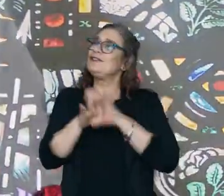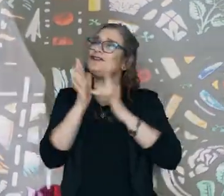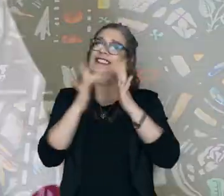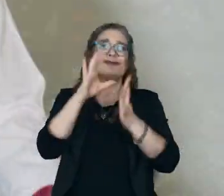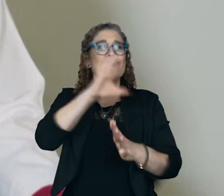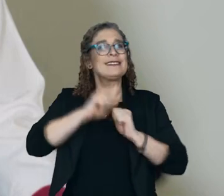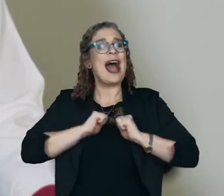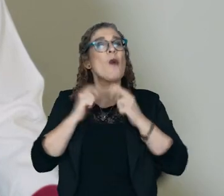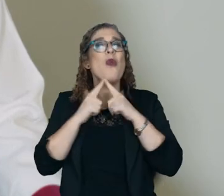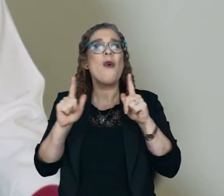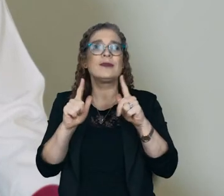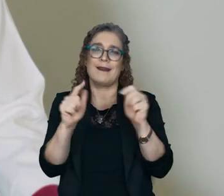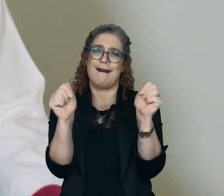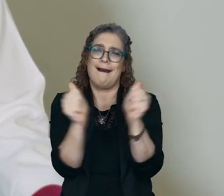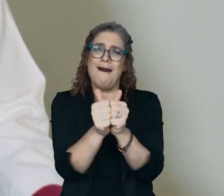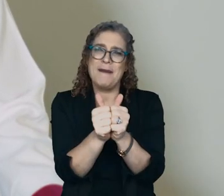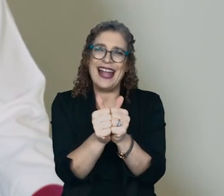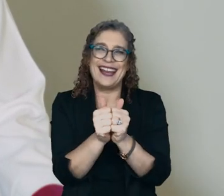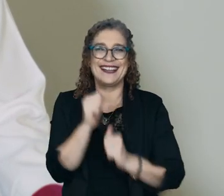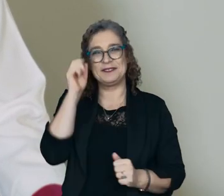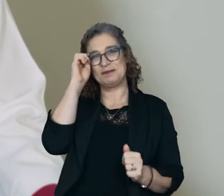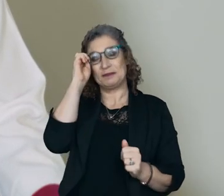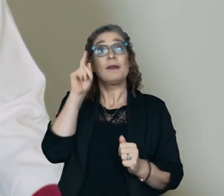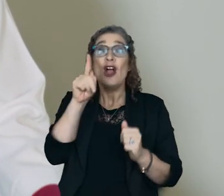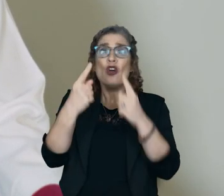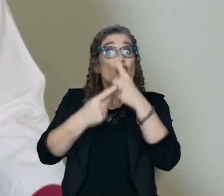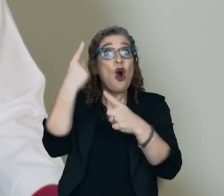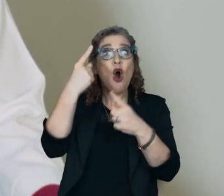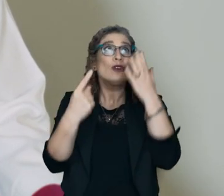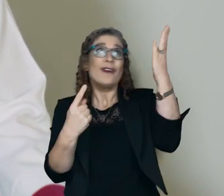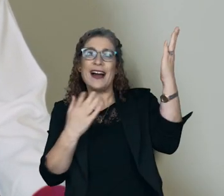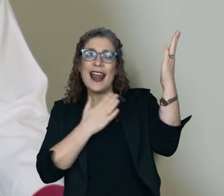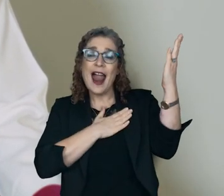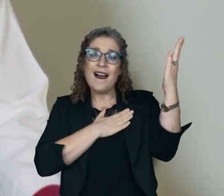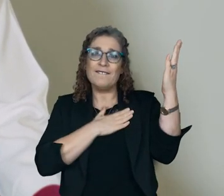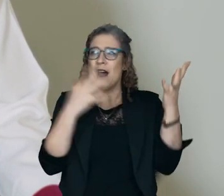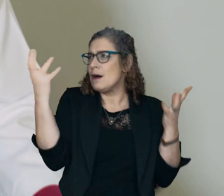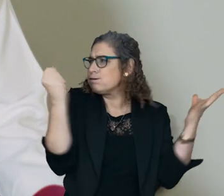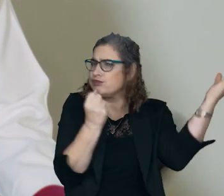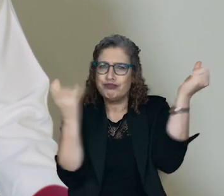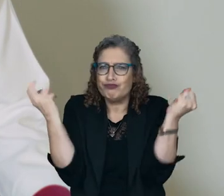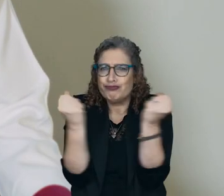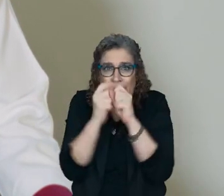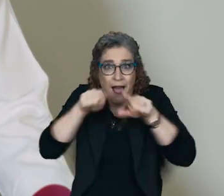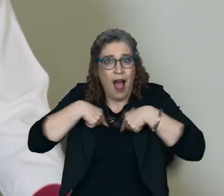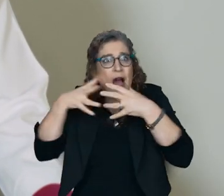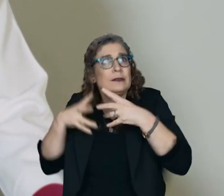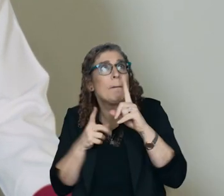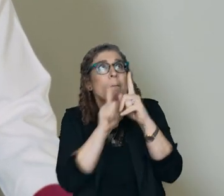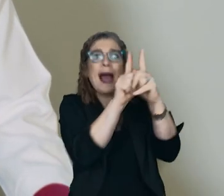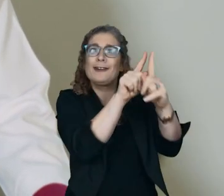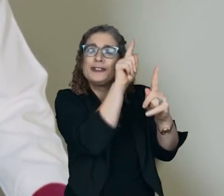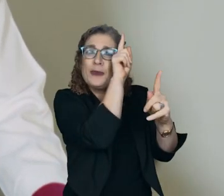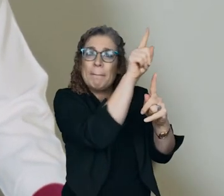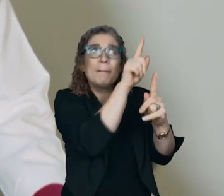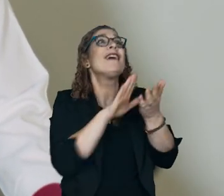our Lord. Amen. May the God of love bring us back to himself,